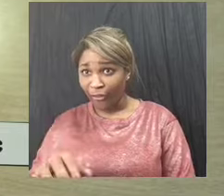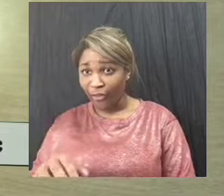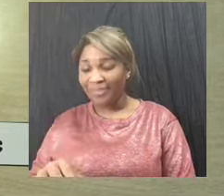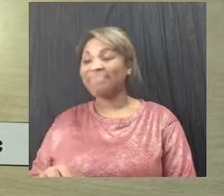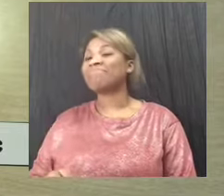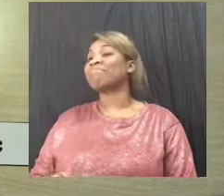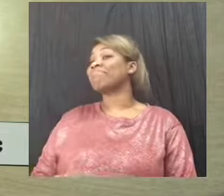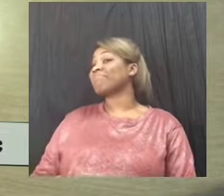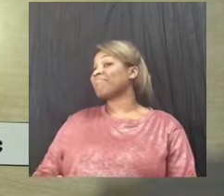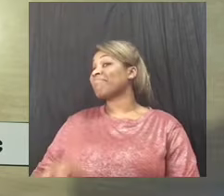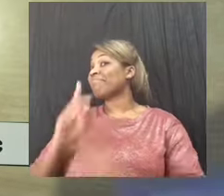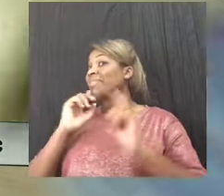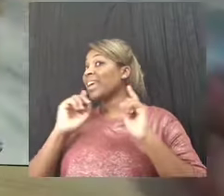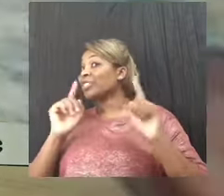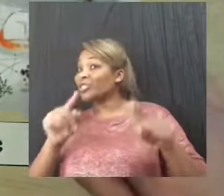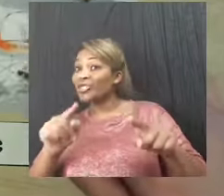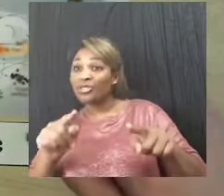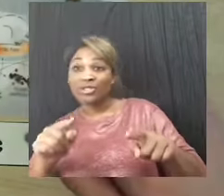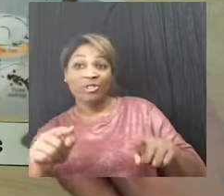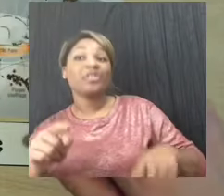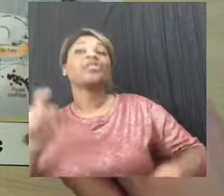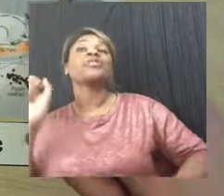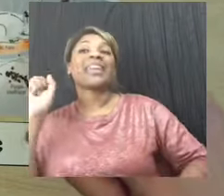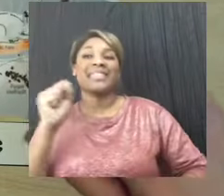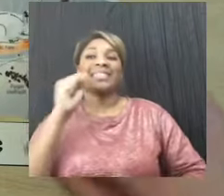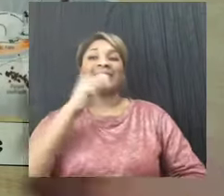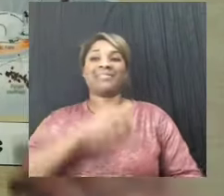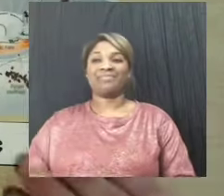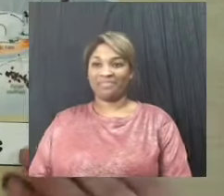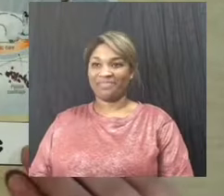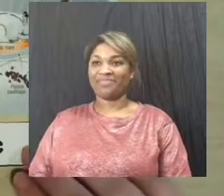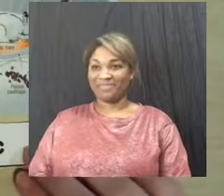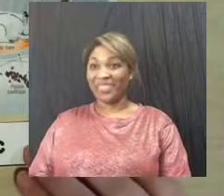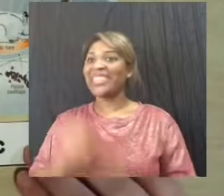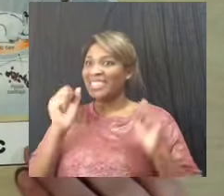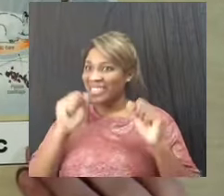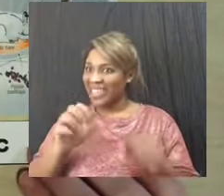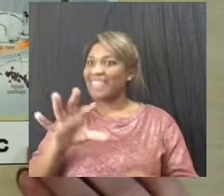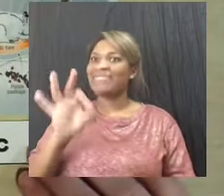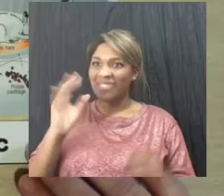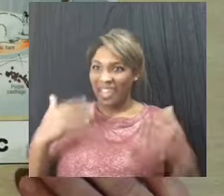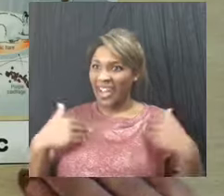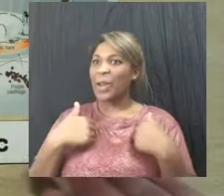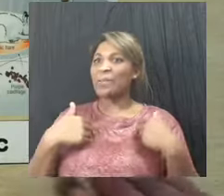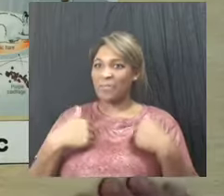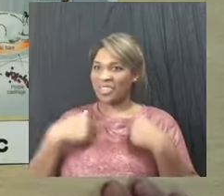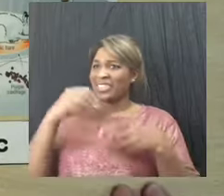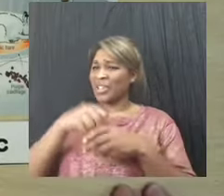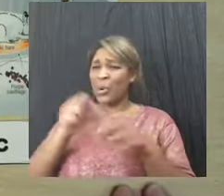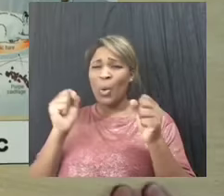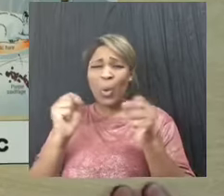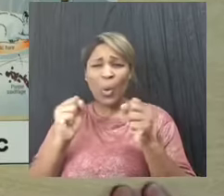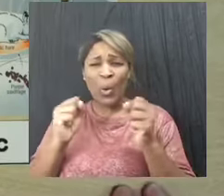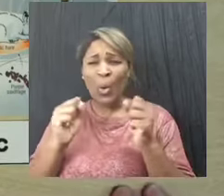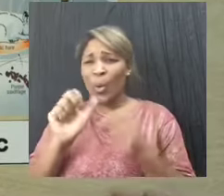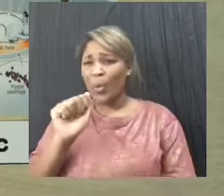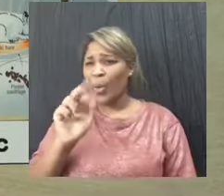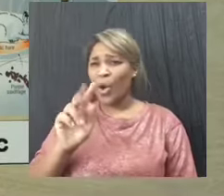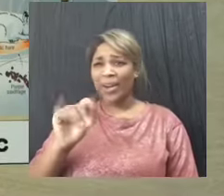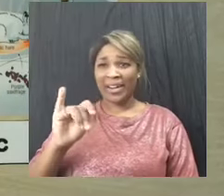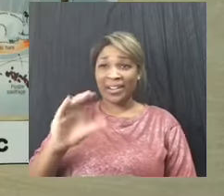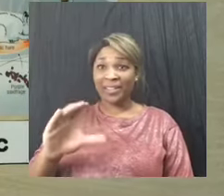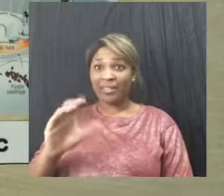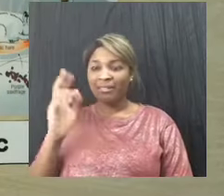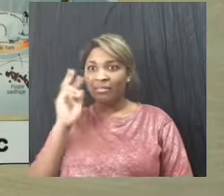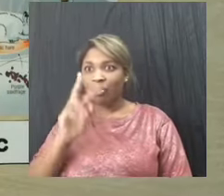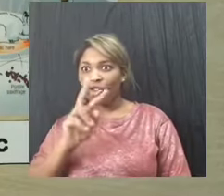The answer is yes. We can even find animals in the cold, cold Arctic. Look at